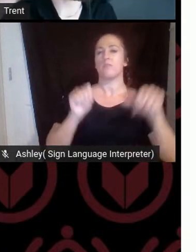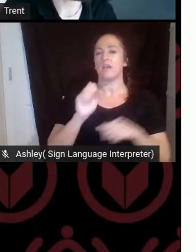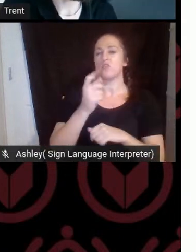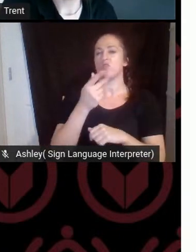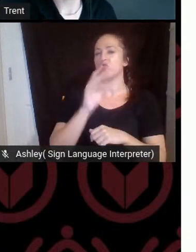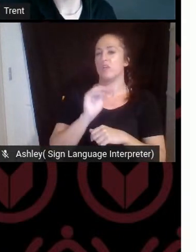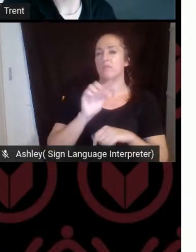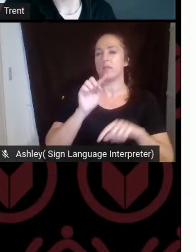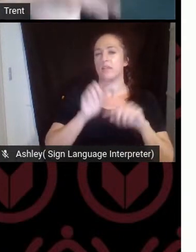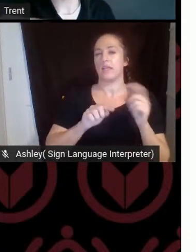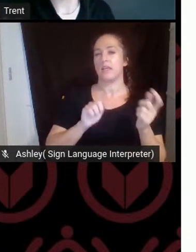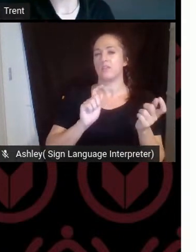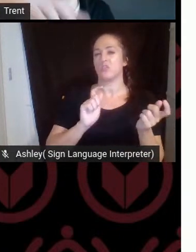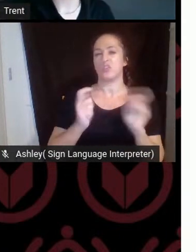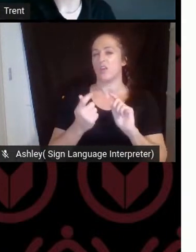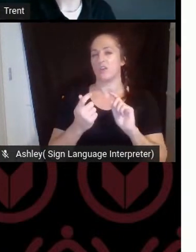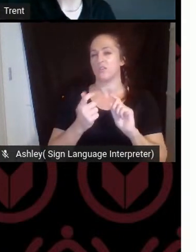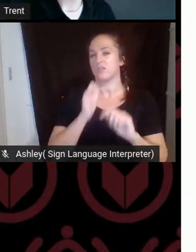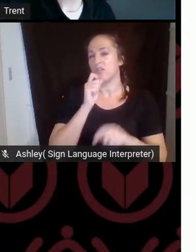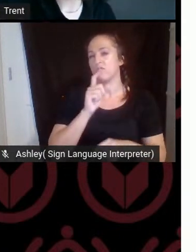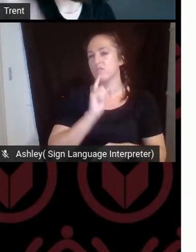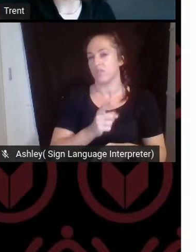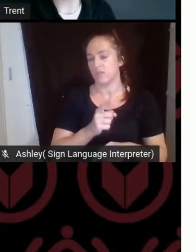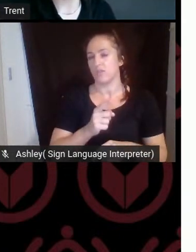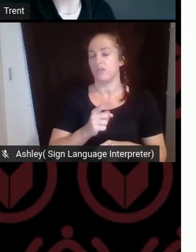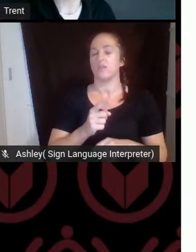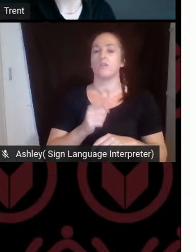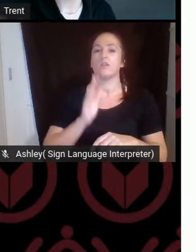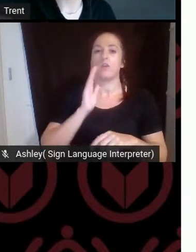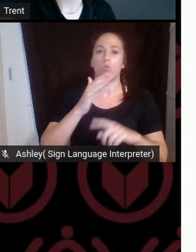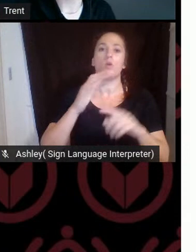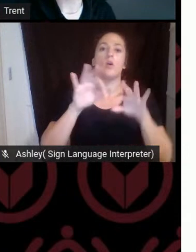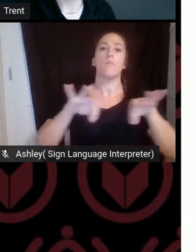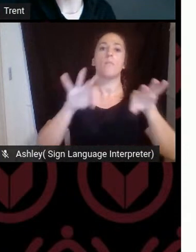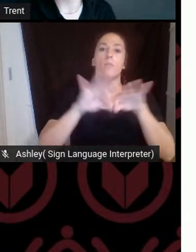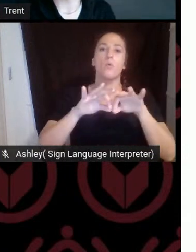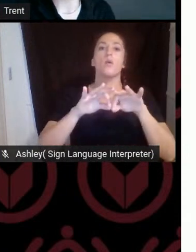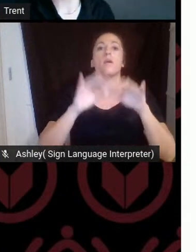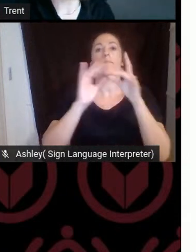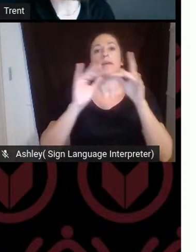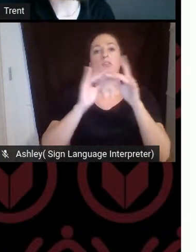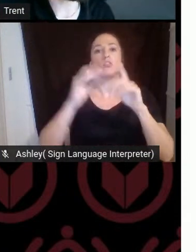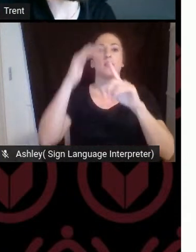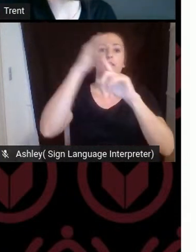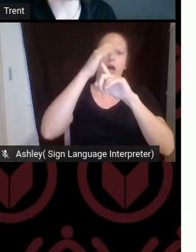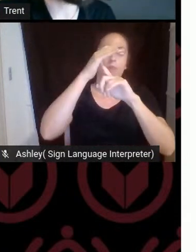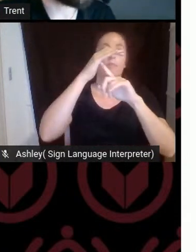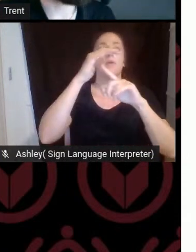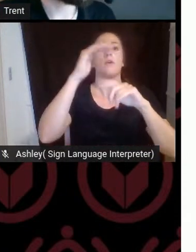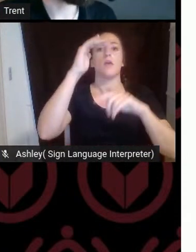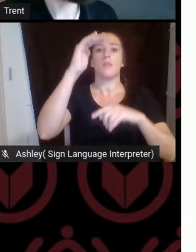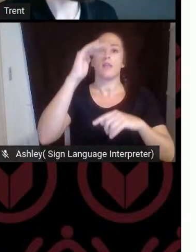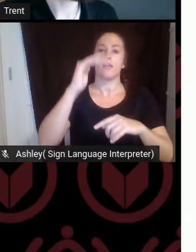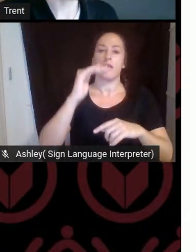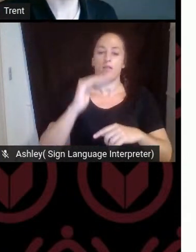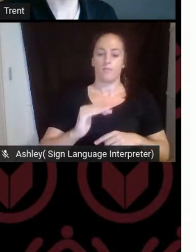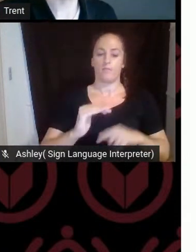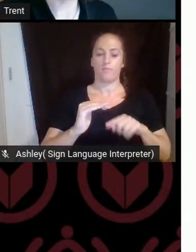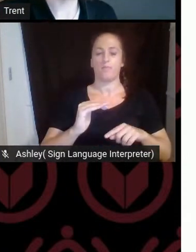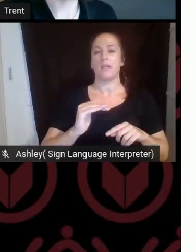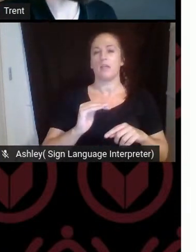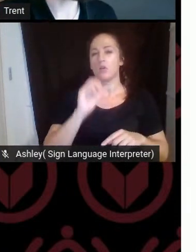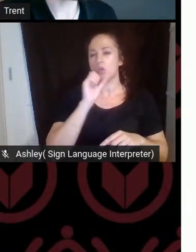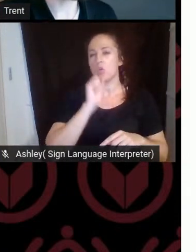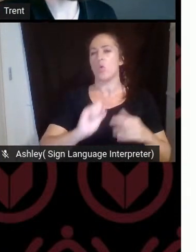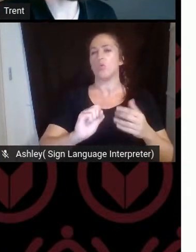goes from most recent posts at the top and then descends to older posts towards the bottom. But